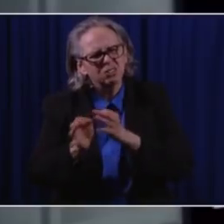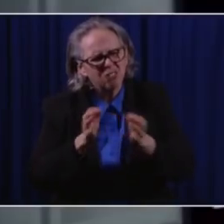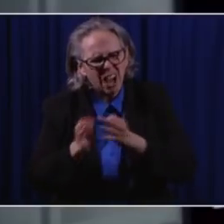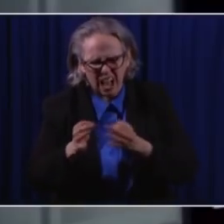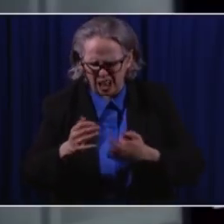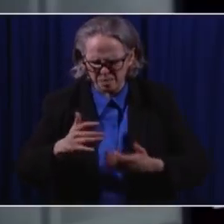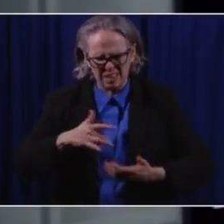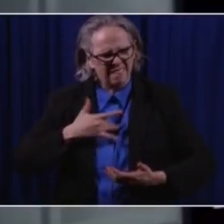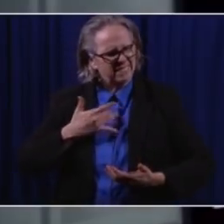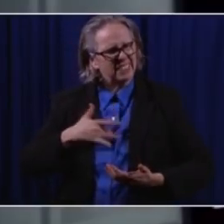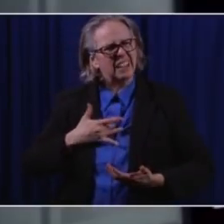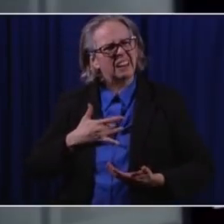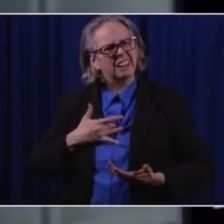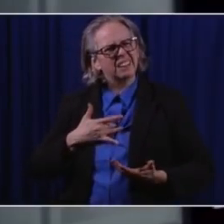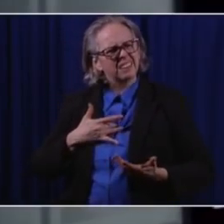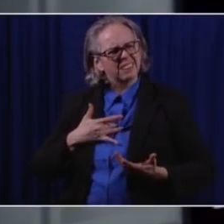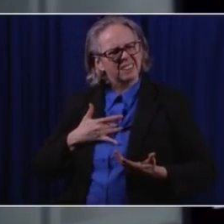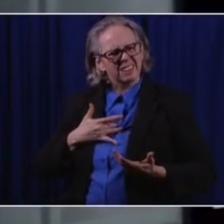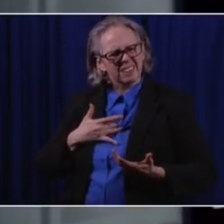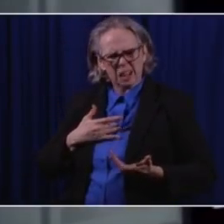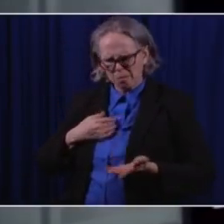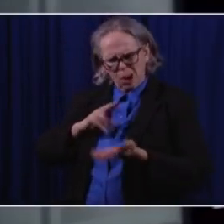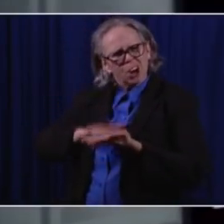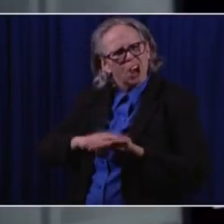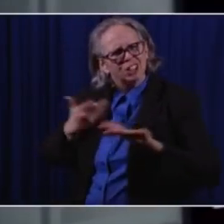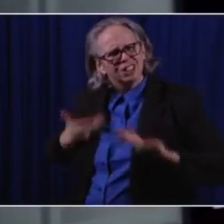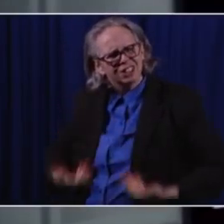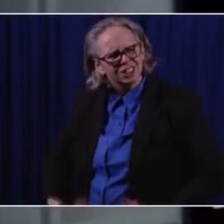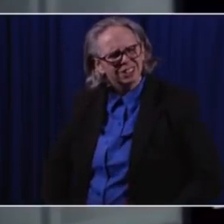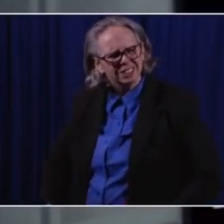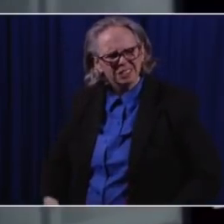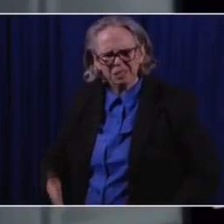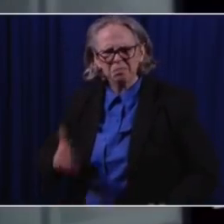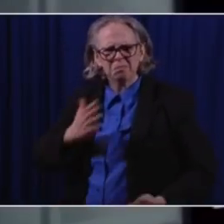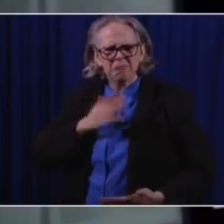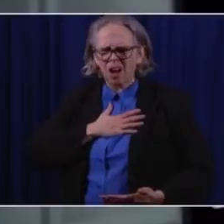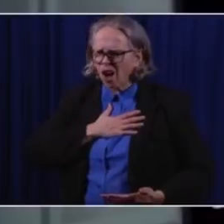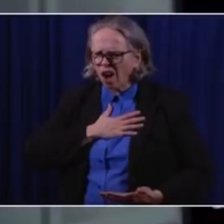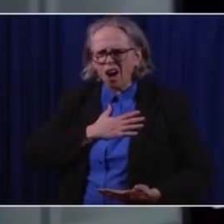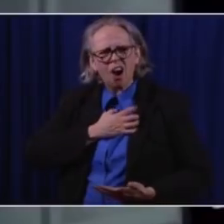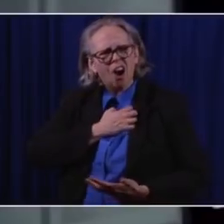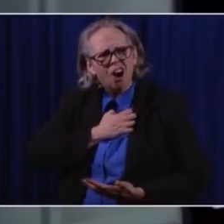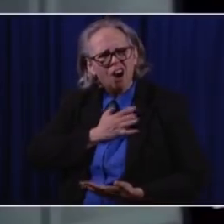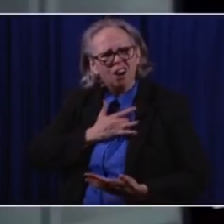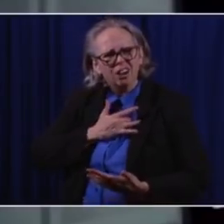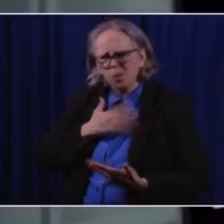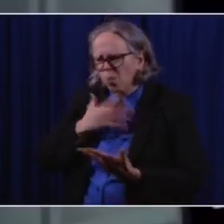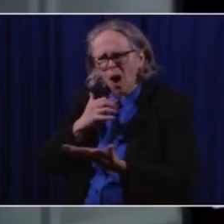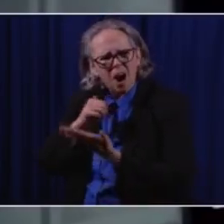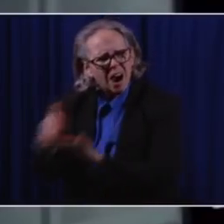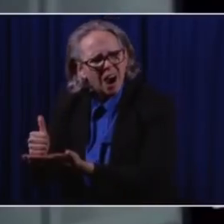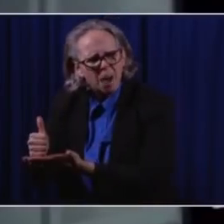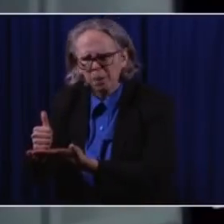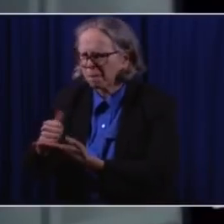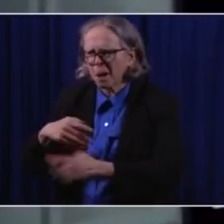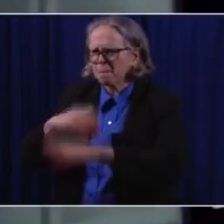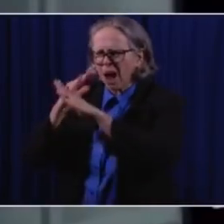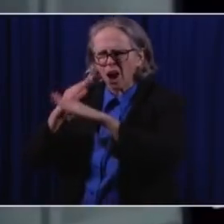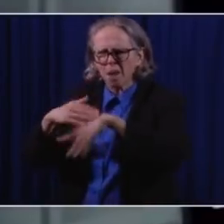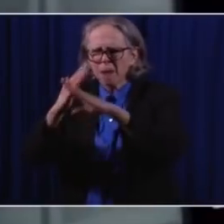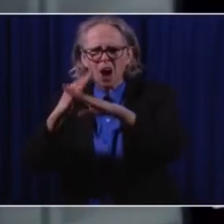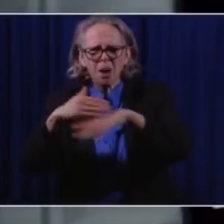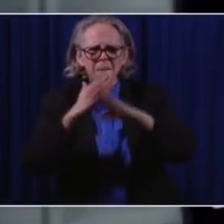for a nurse and our ancillary staff members to have that barrier and just continue on. But what I think